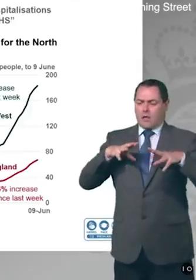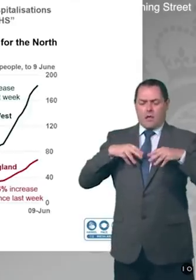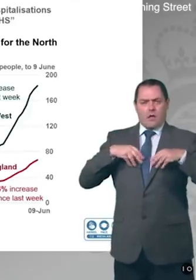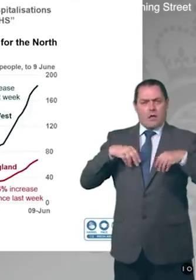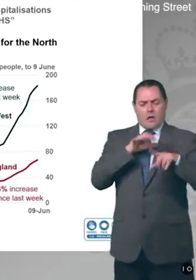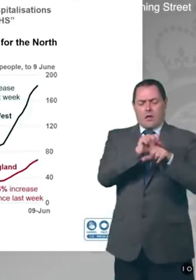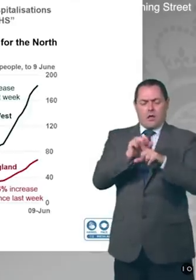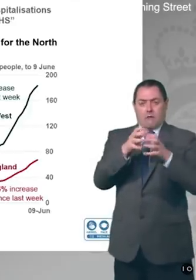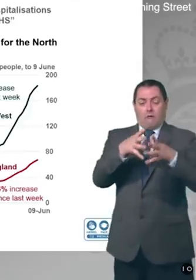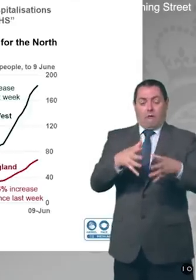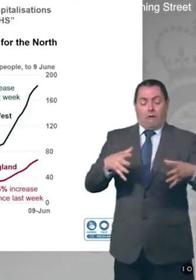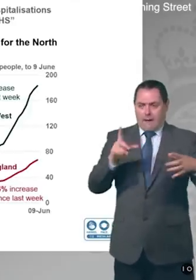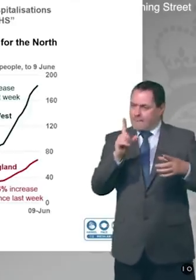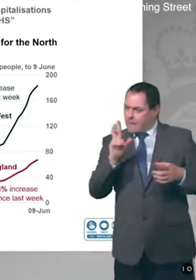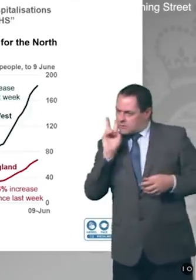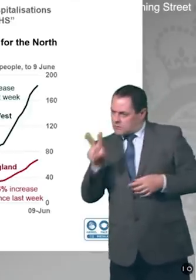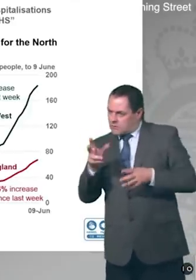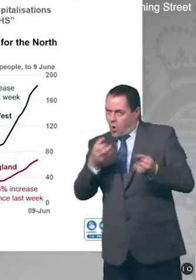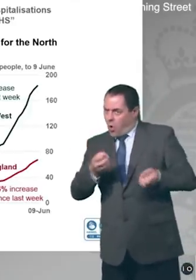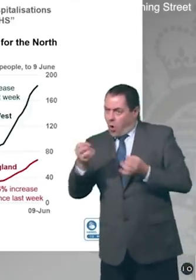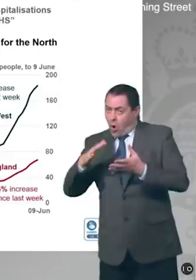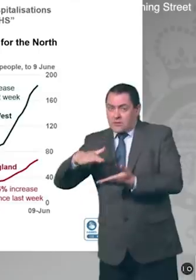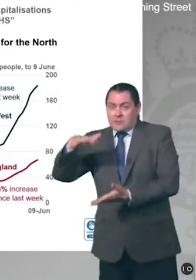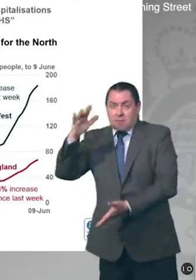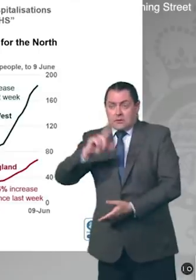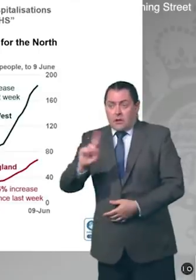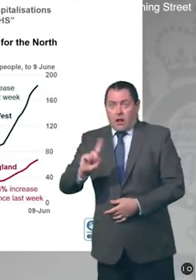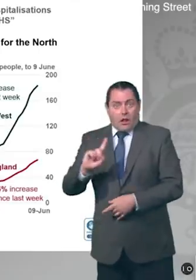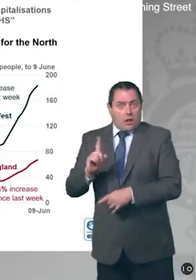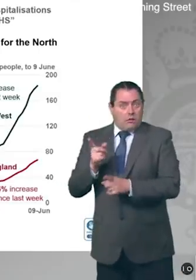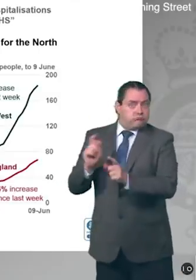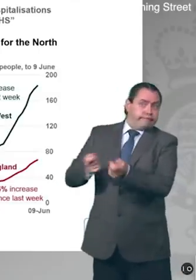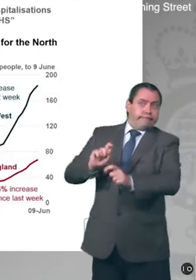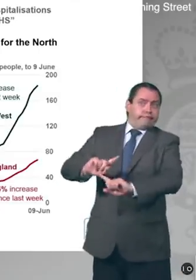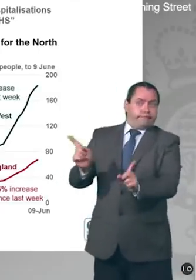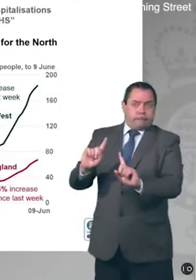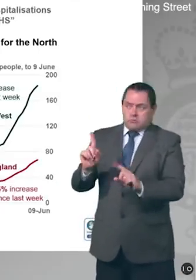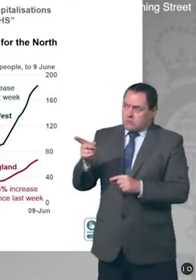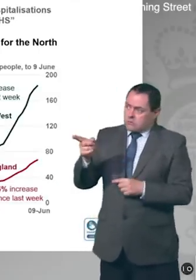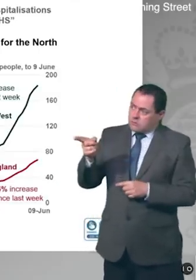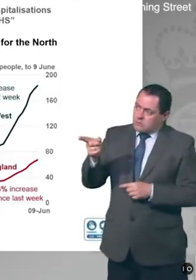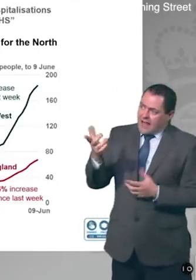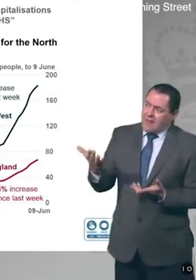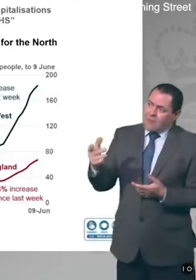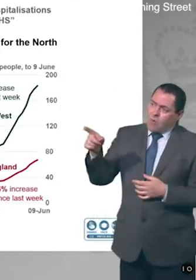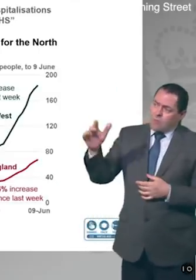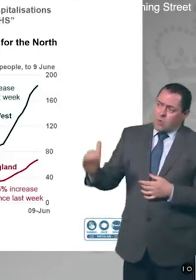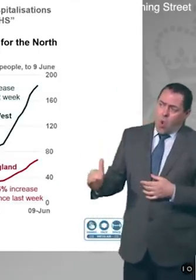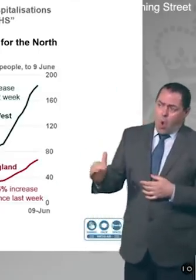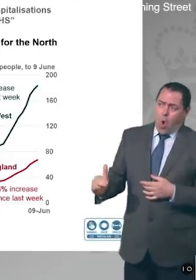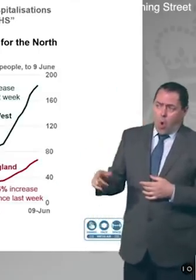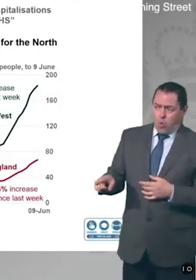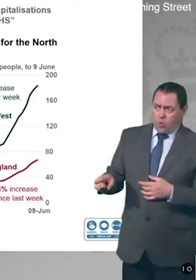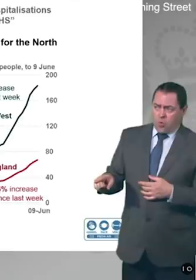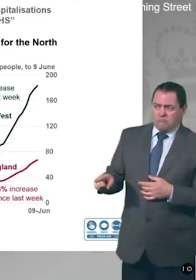the NHS. And the rates of hospitalizations at the moment are low. in all parts of the country, but,